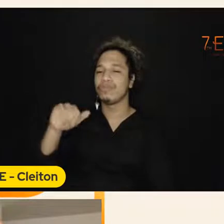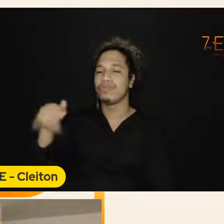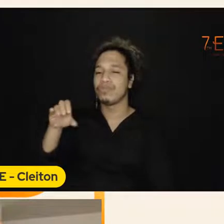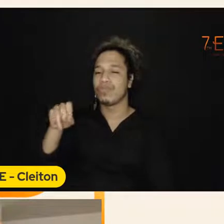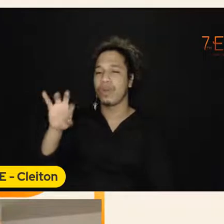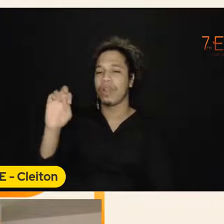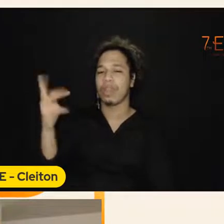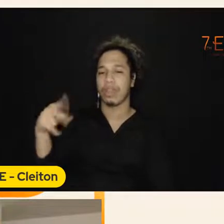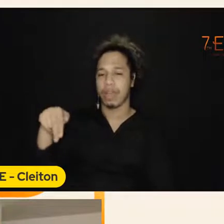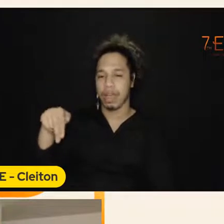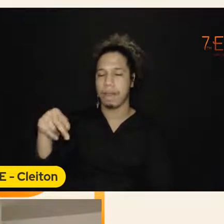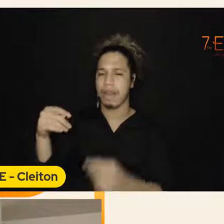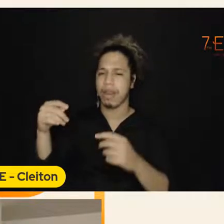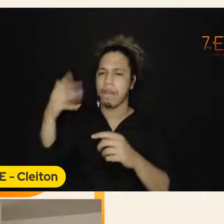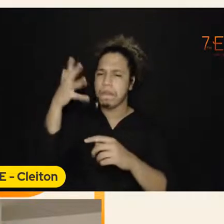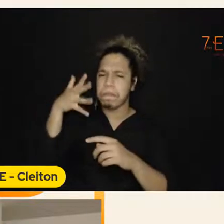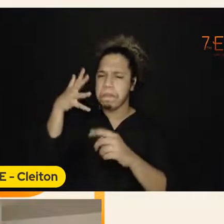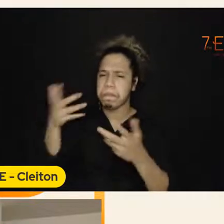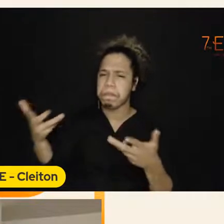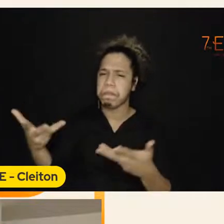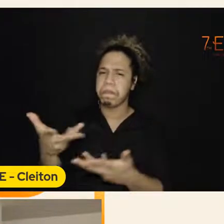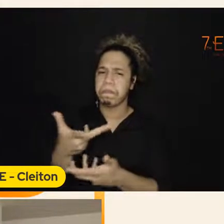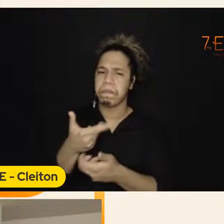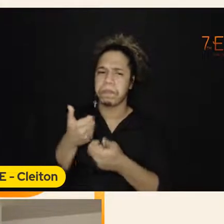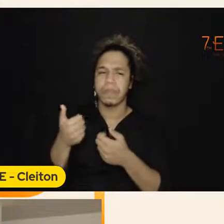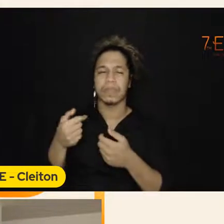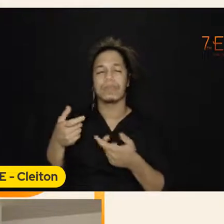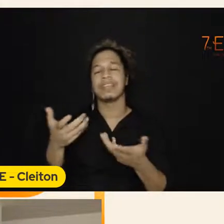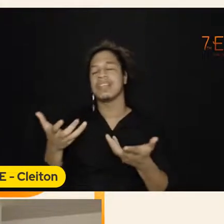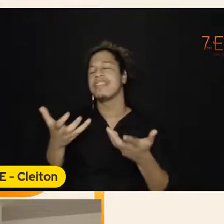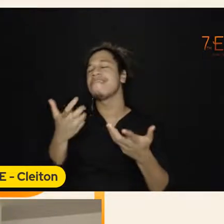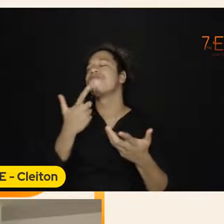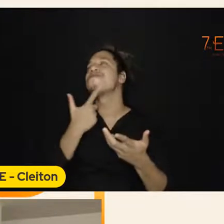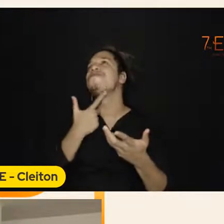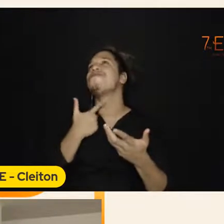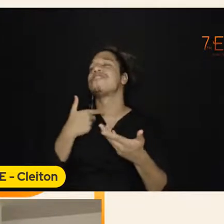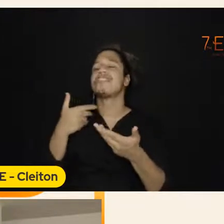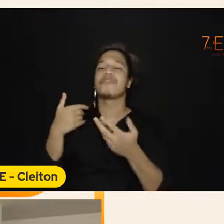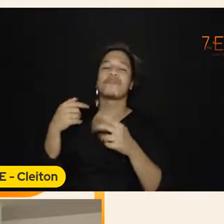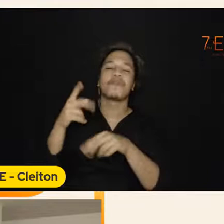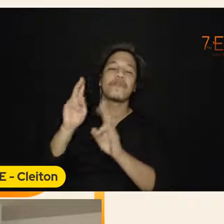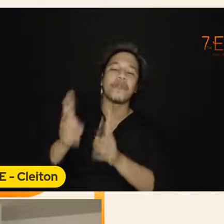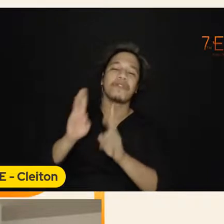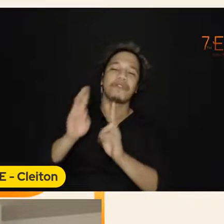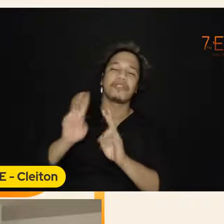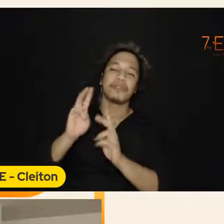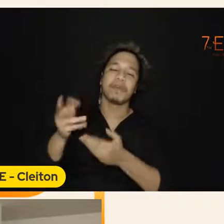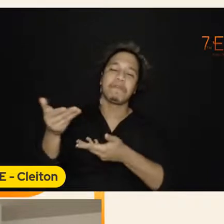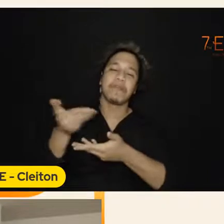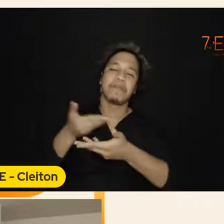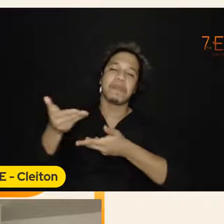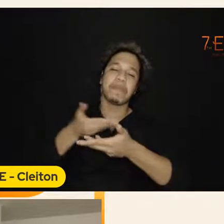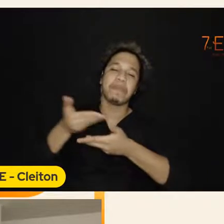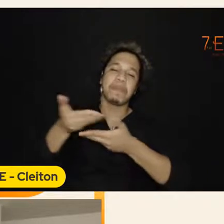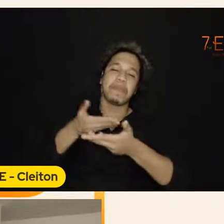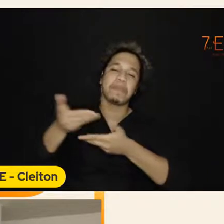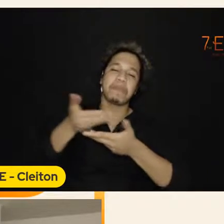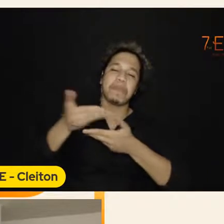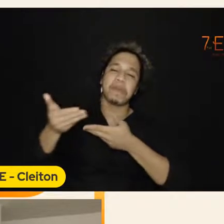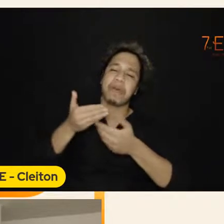here all afternoon long and evening and night. But unfortunately, everybody needs